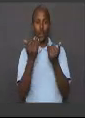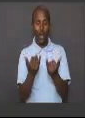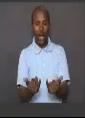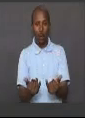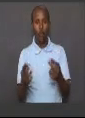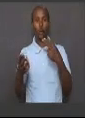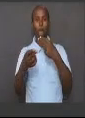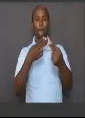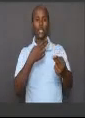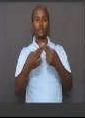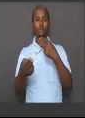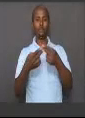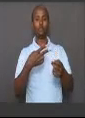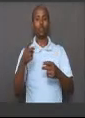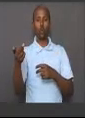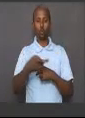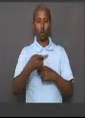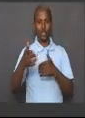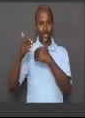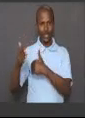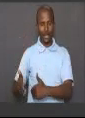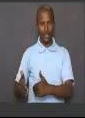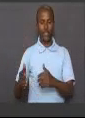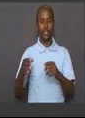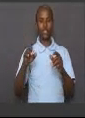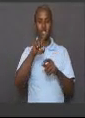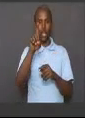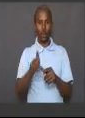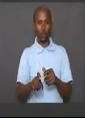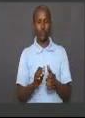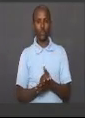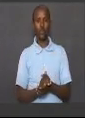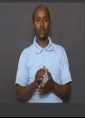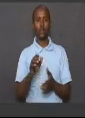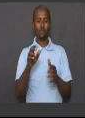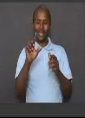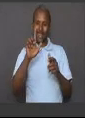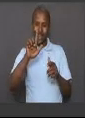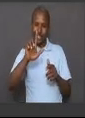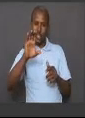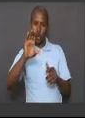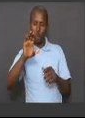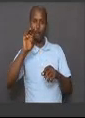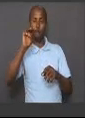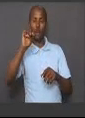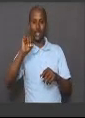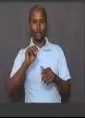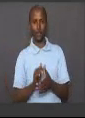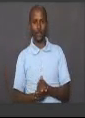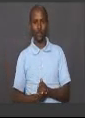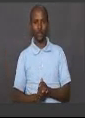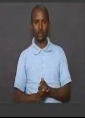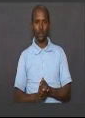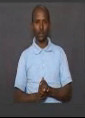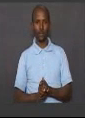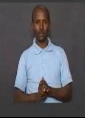Now we multiply both sides of the equation by their least common multiple.